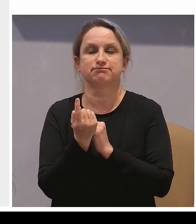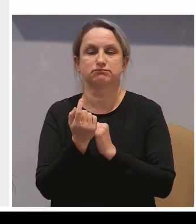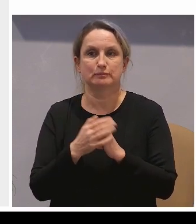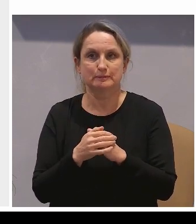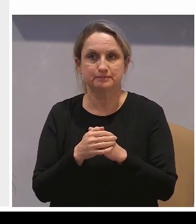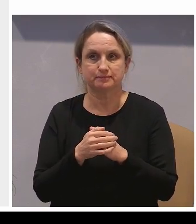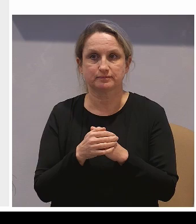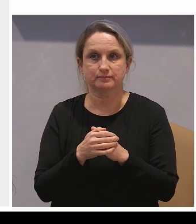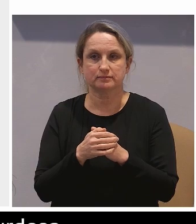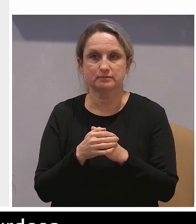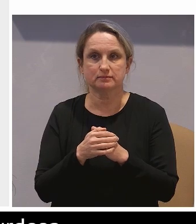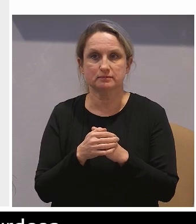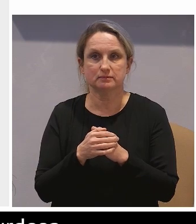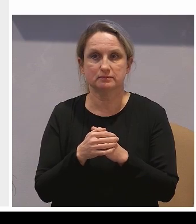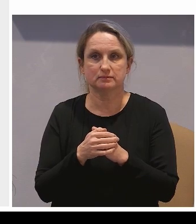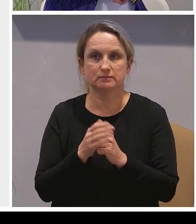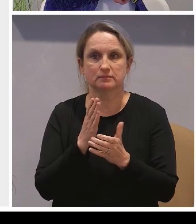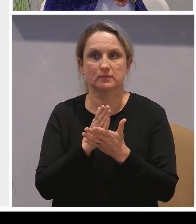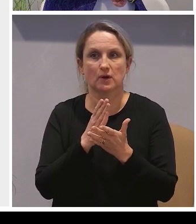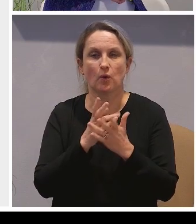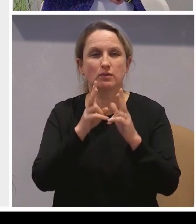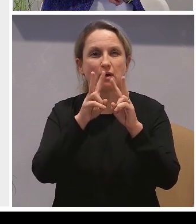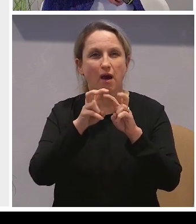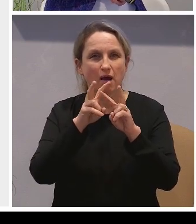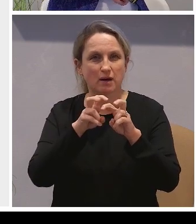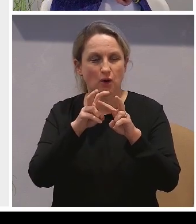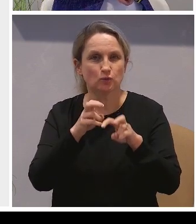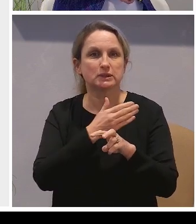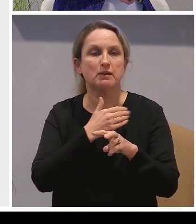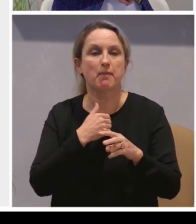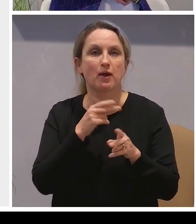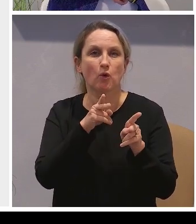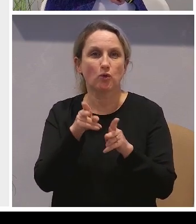syndrome is the emergence of puberty.